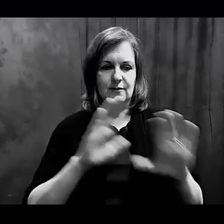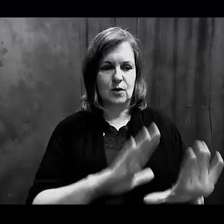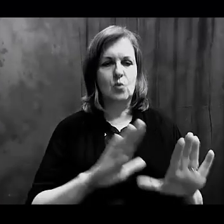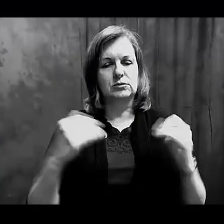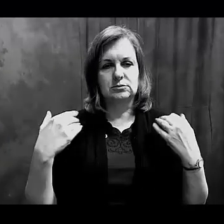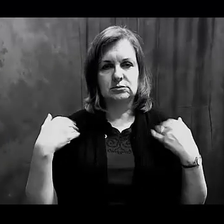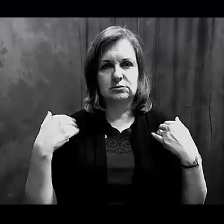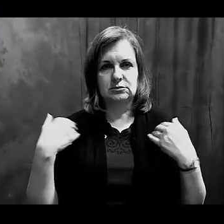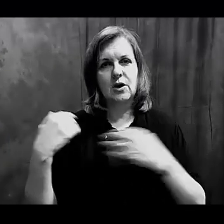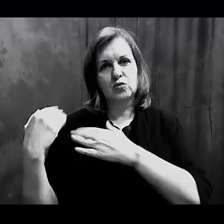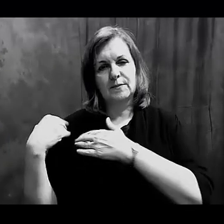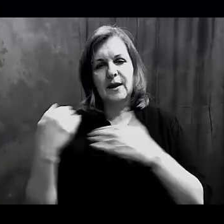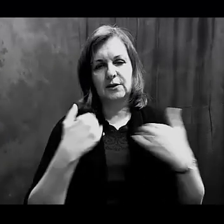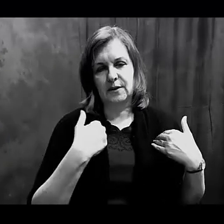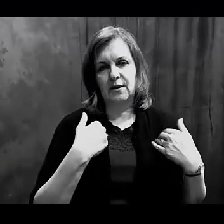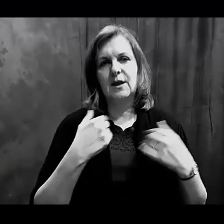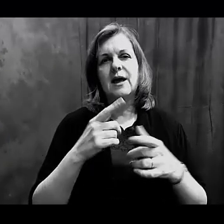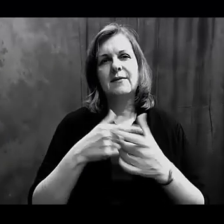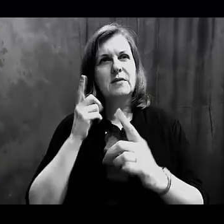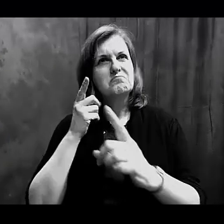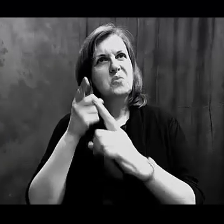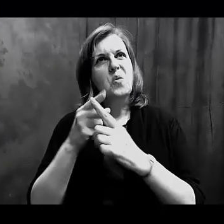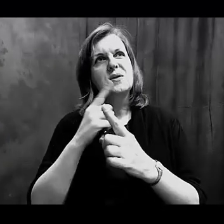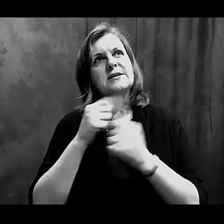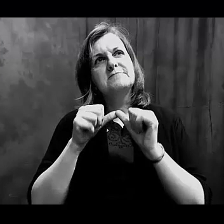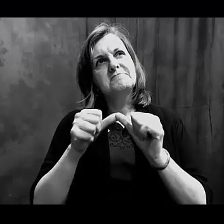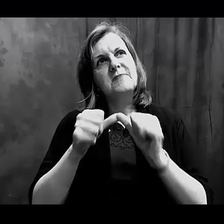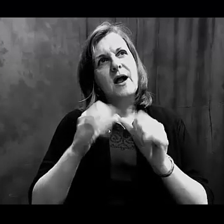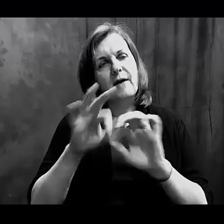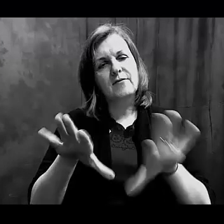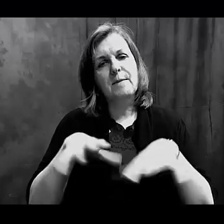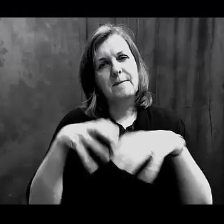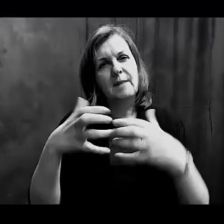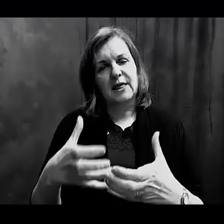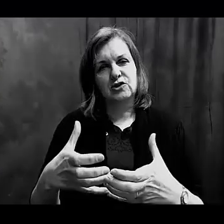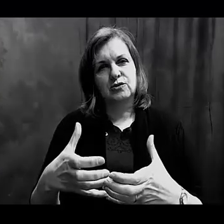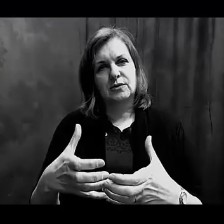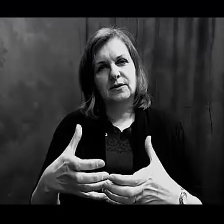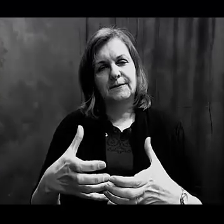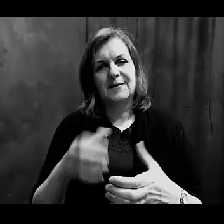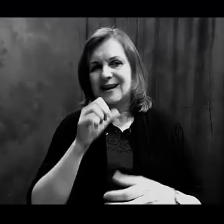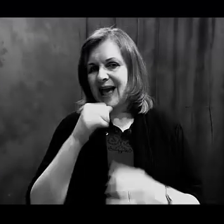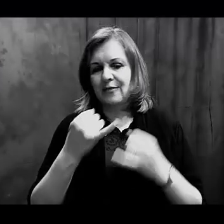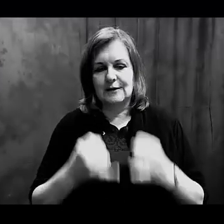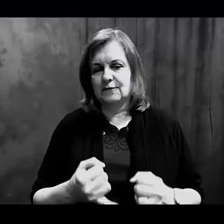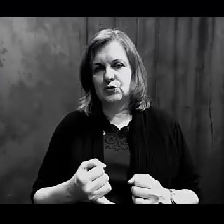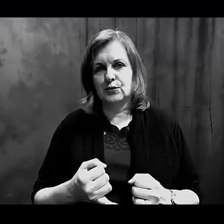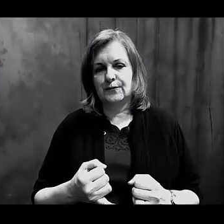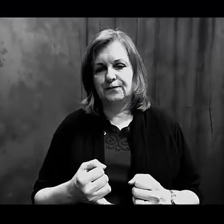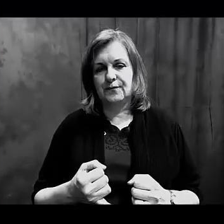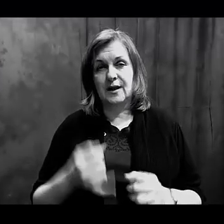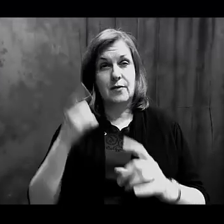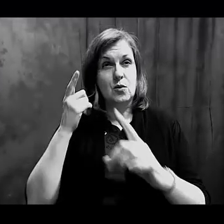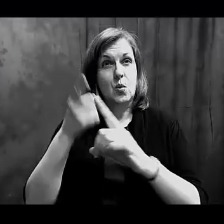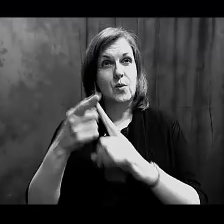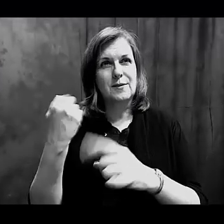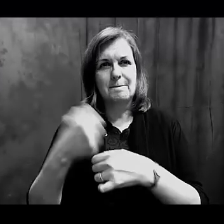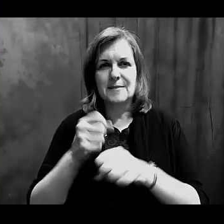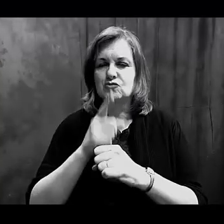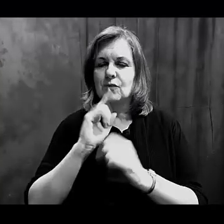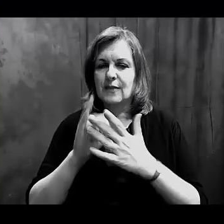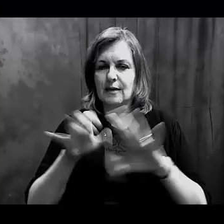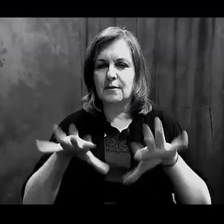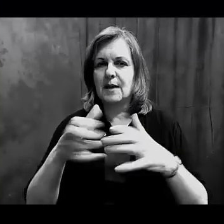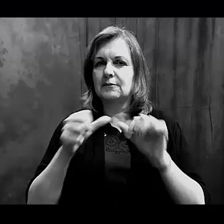the benefit is to the population and not to the individual. So the goal is always to make sure that